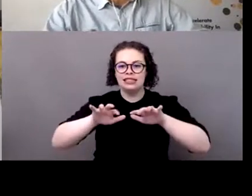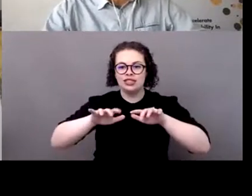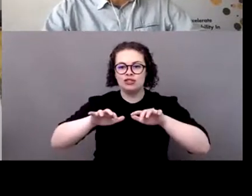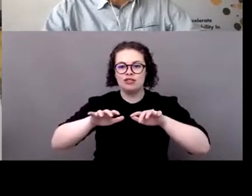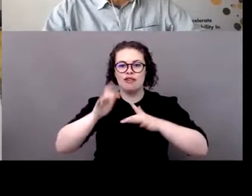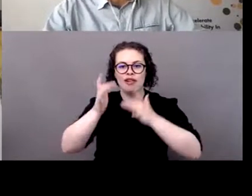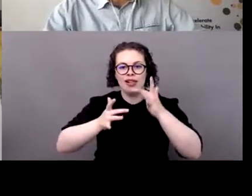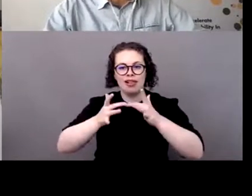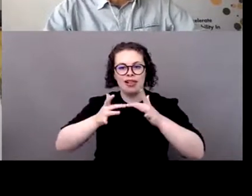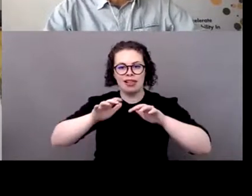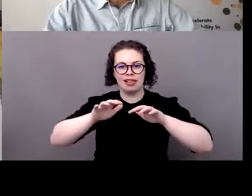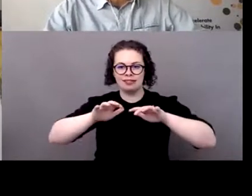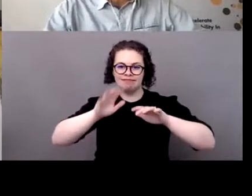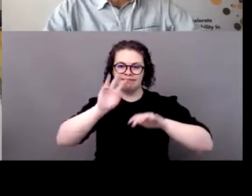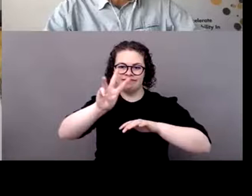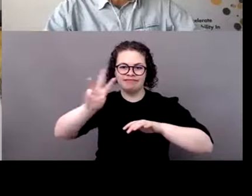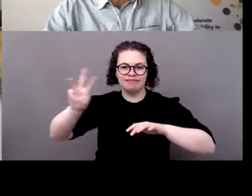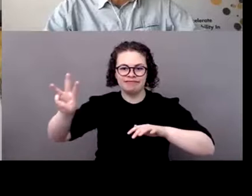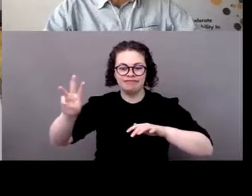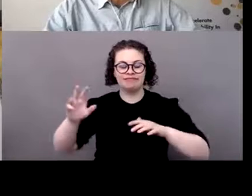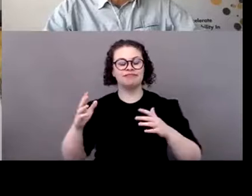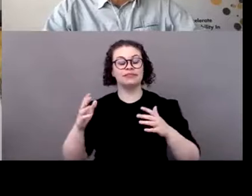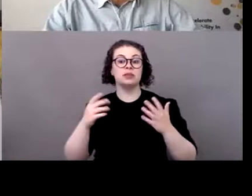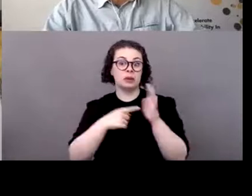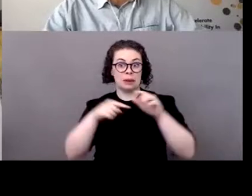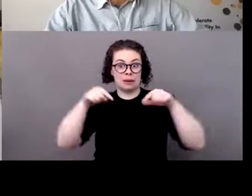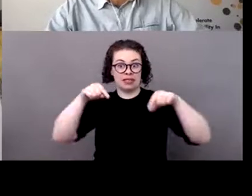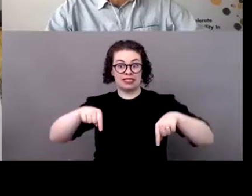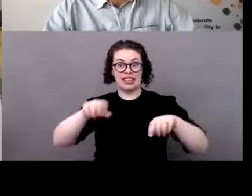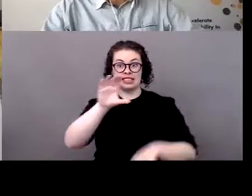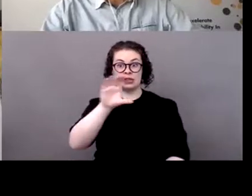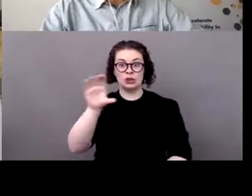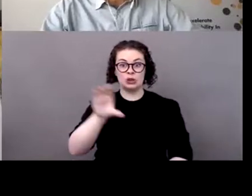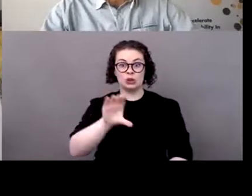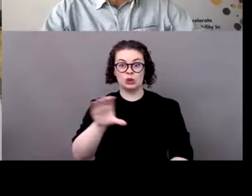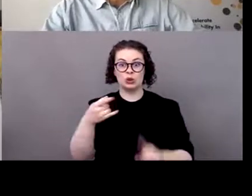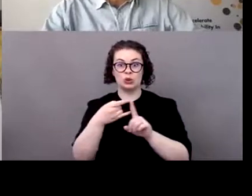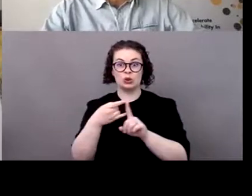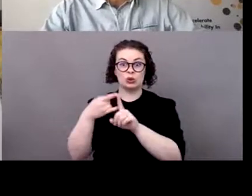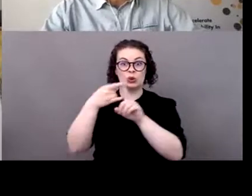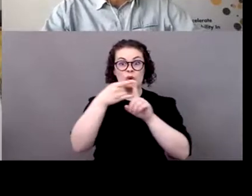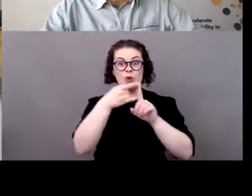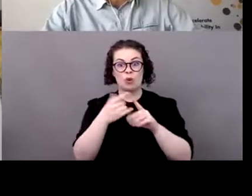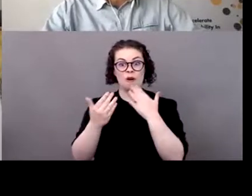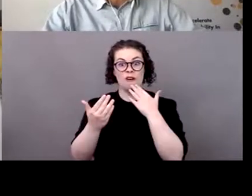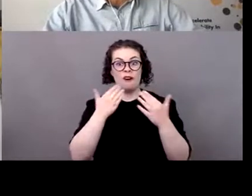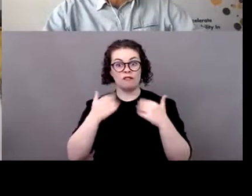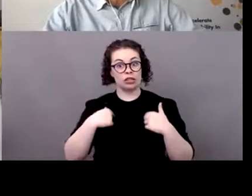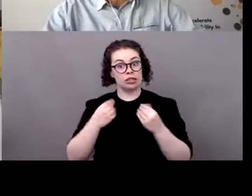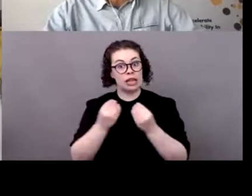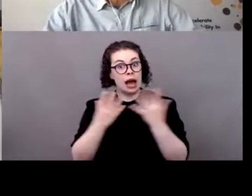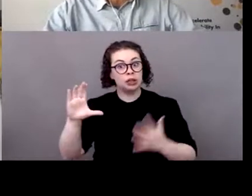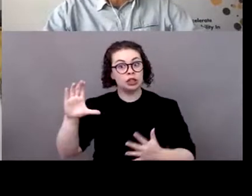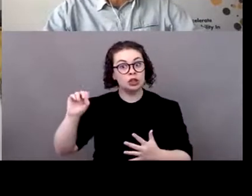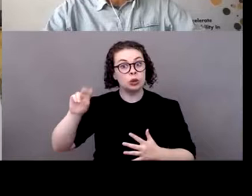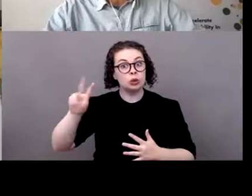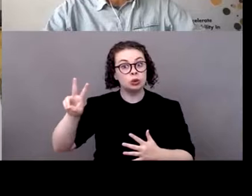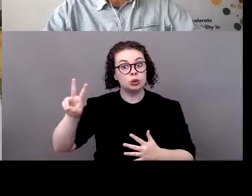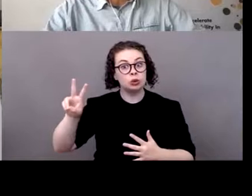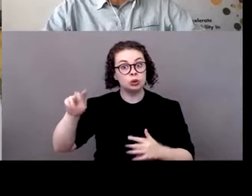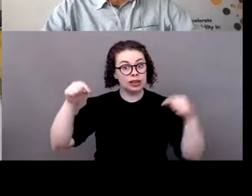impact is of this Zoom conference? We think we're carbon neutral because we're doing things virtually, because we're not flying,